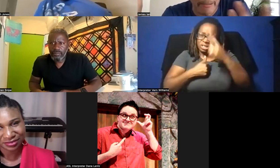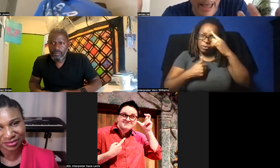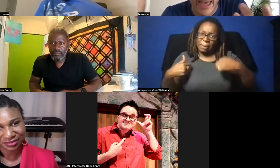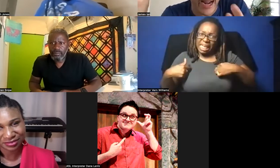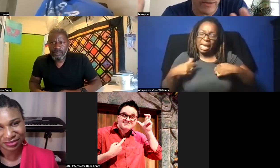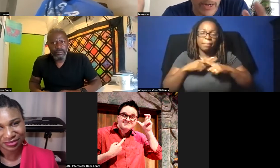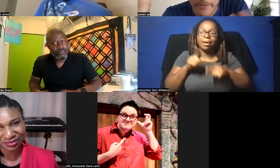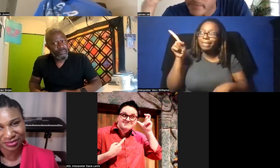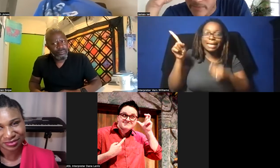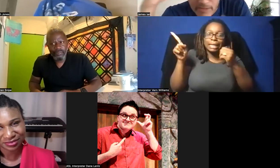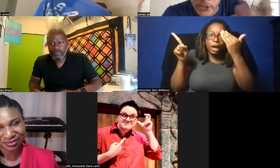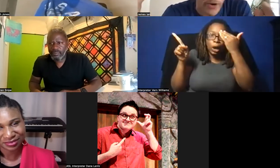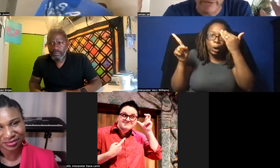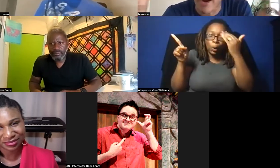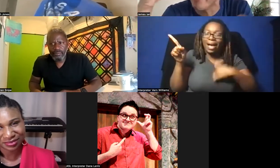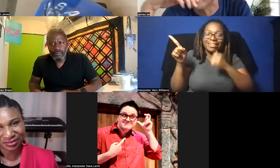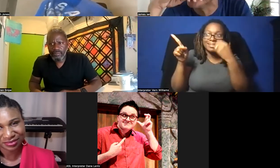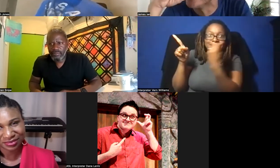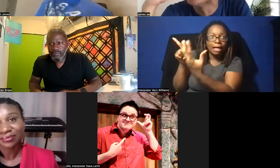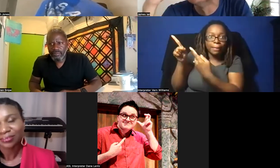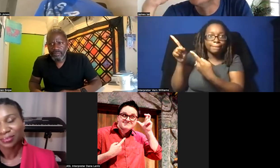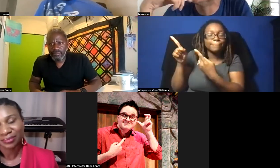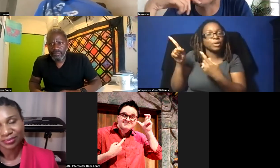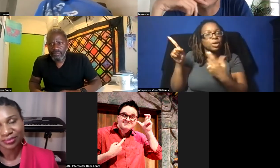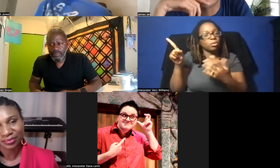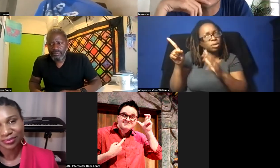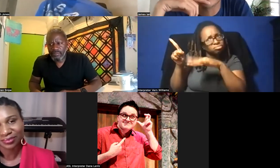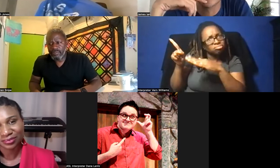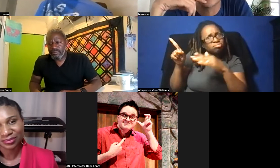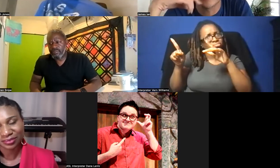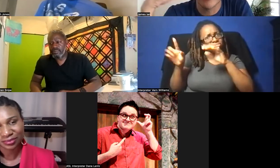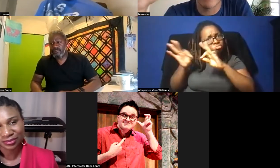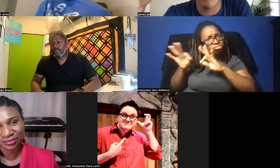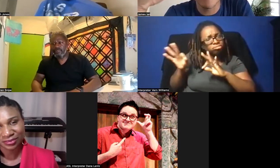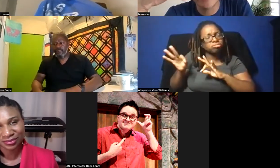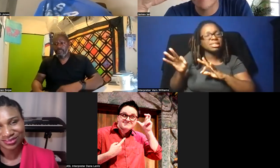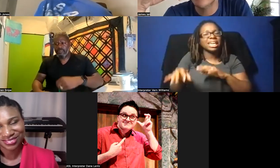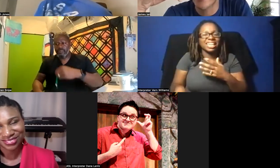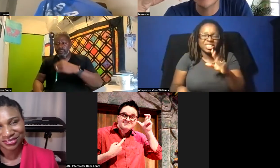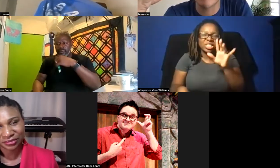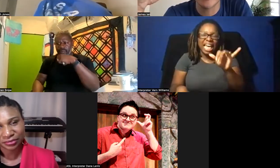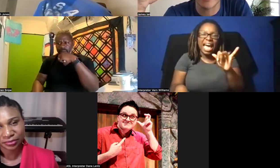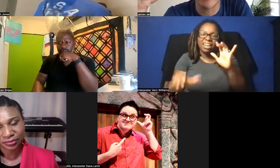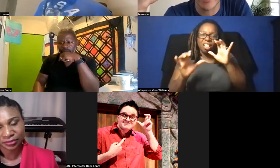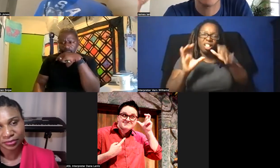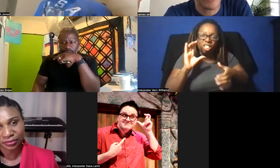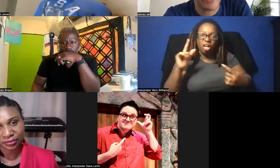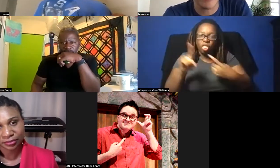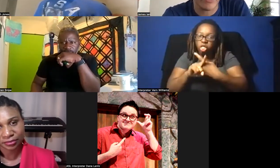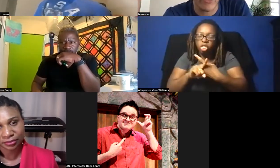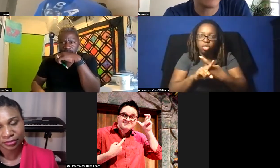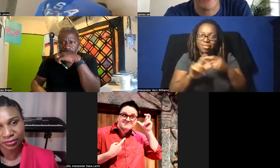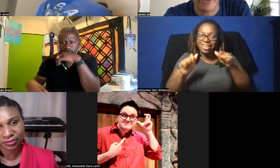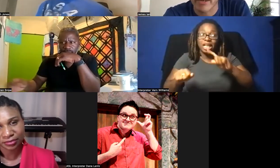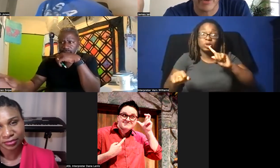accidental, I left that out, you don't cover all the bases. And so they're just, those miscommunications, misunderstanding could, like,